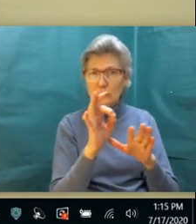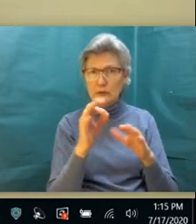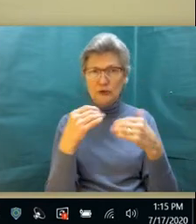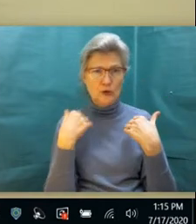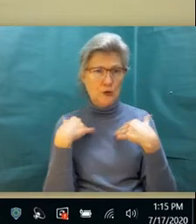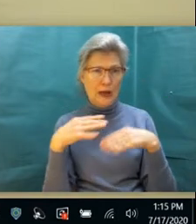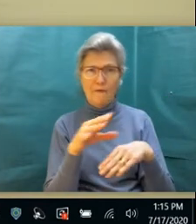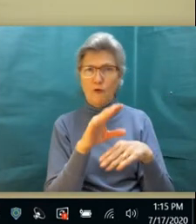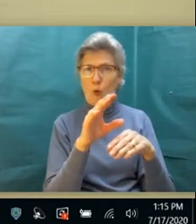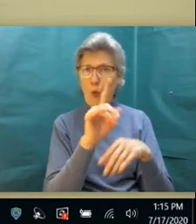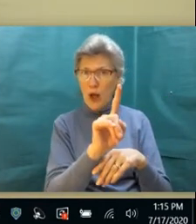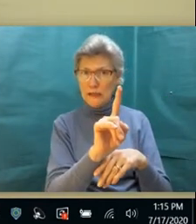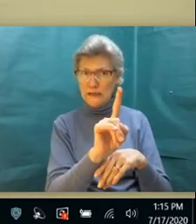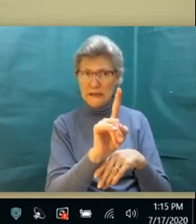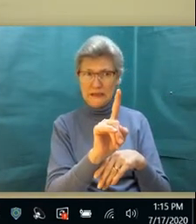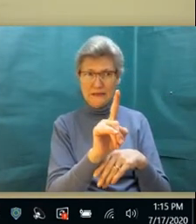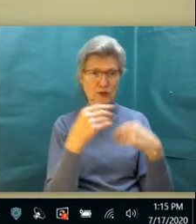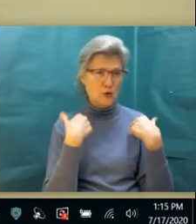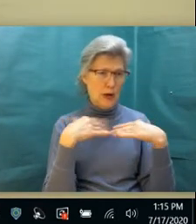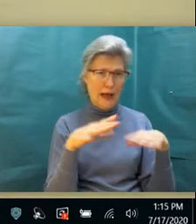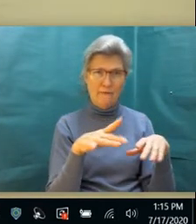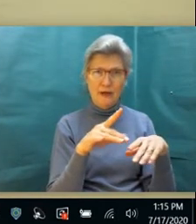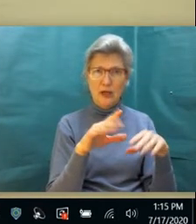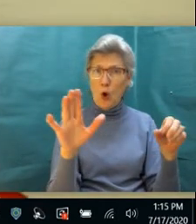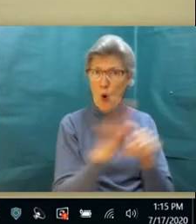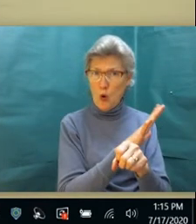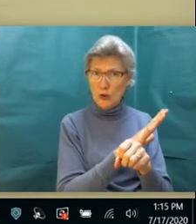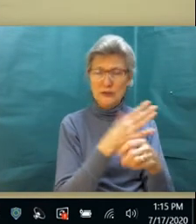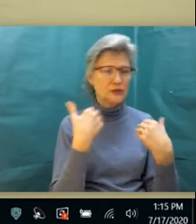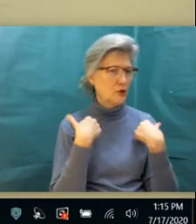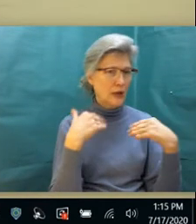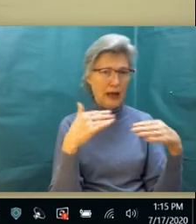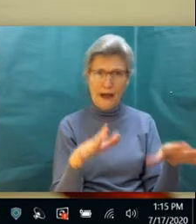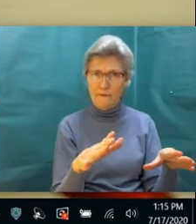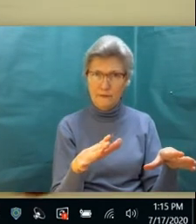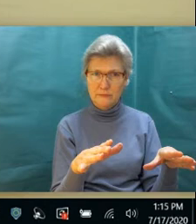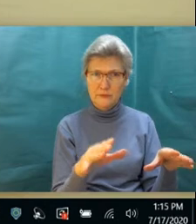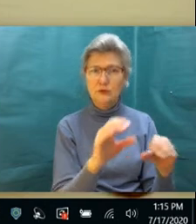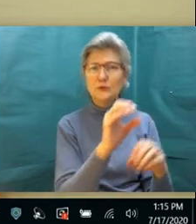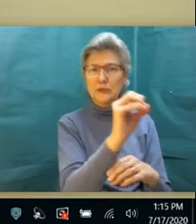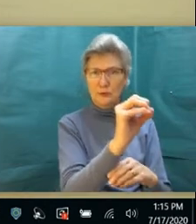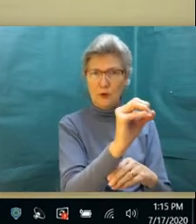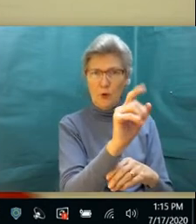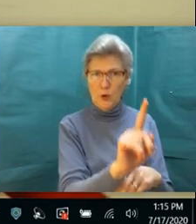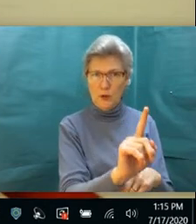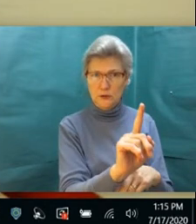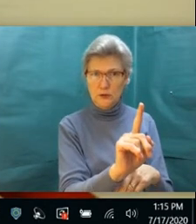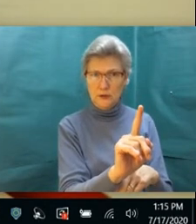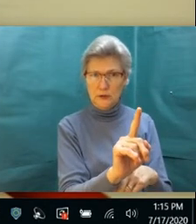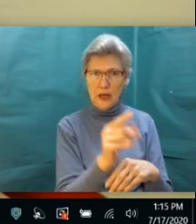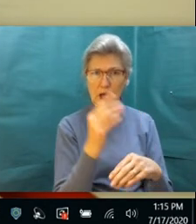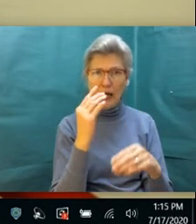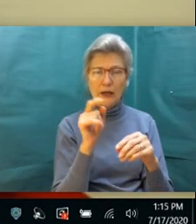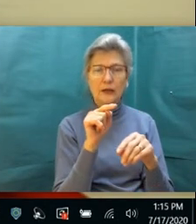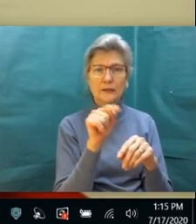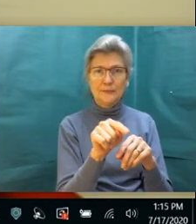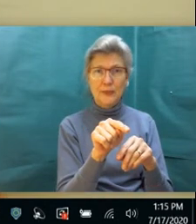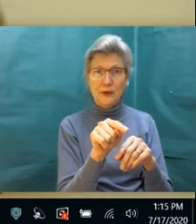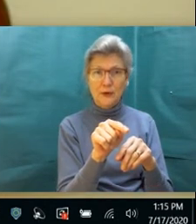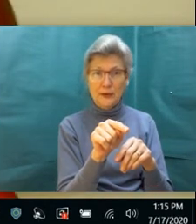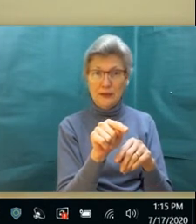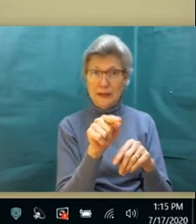have any ones, right? If we did, this whole grid would be shaded, and that's not the case. So I know that I don't have any